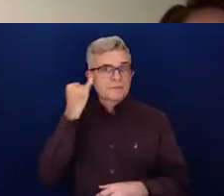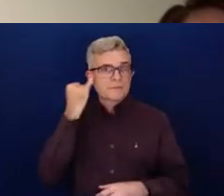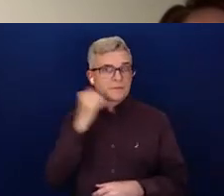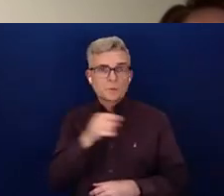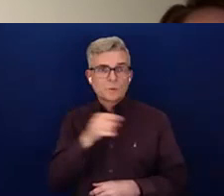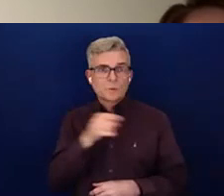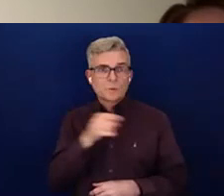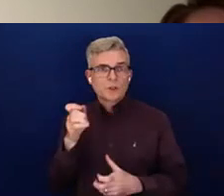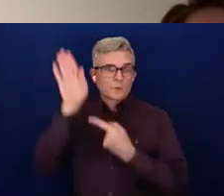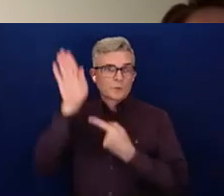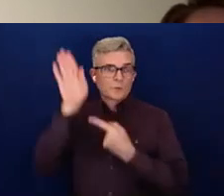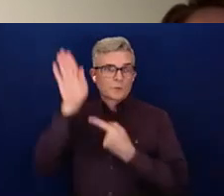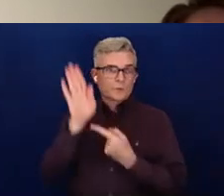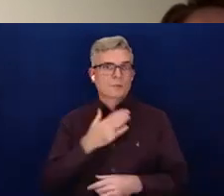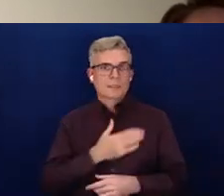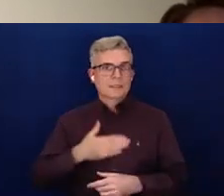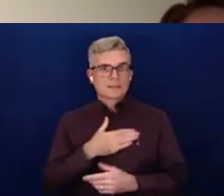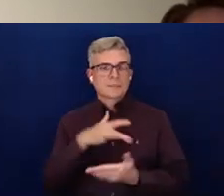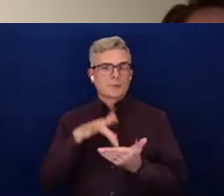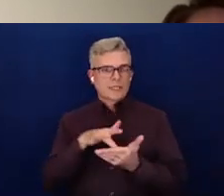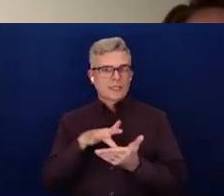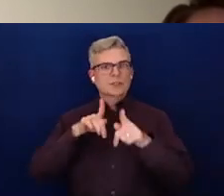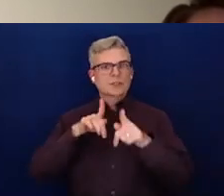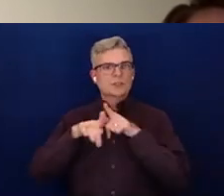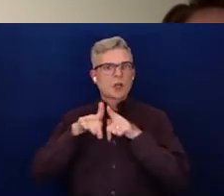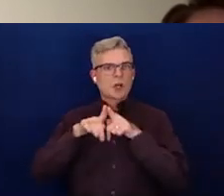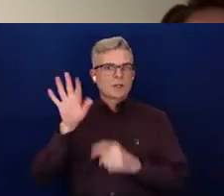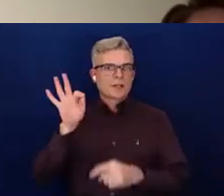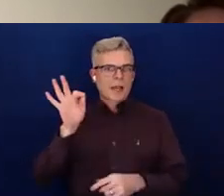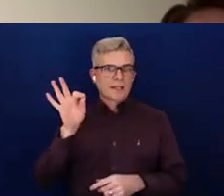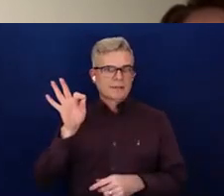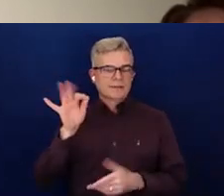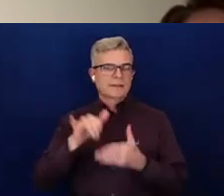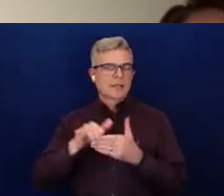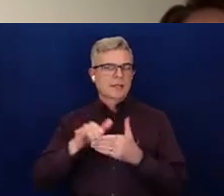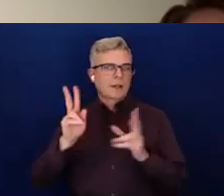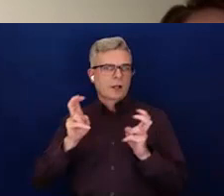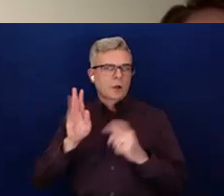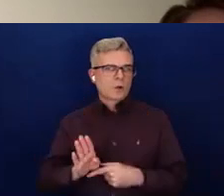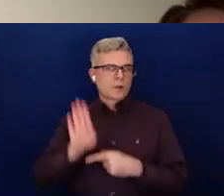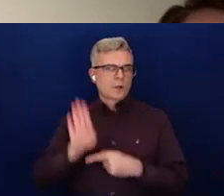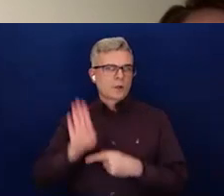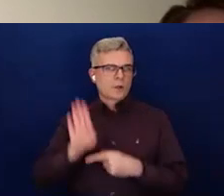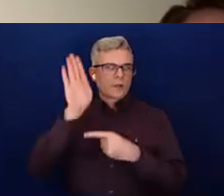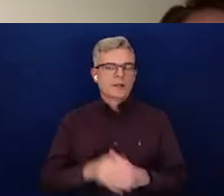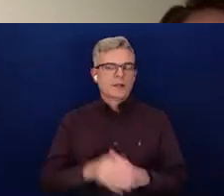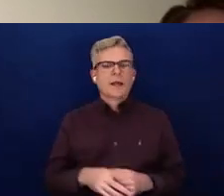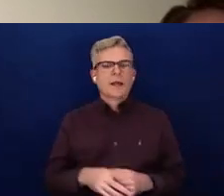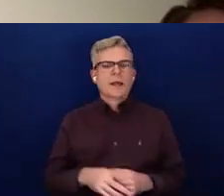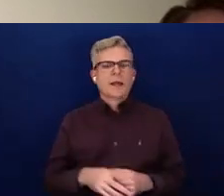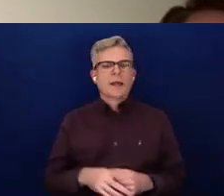make sure to press *9 and we will get to you. I've seen a lot of questions in the chat